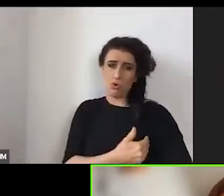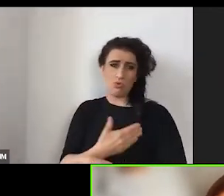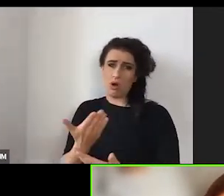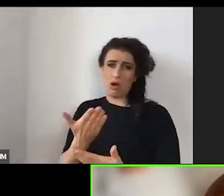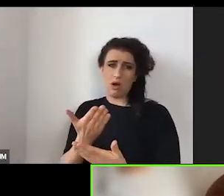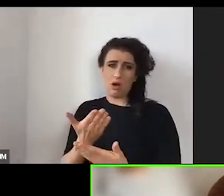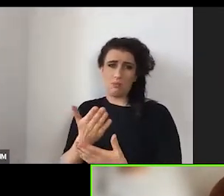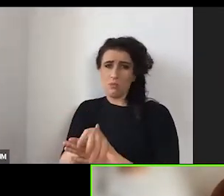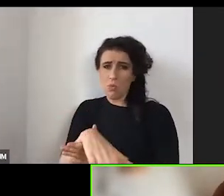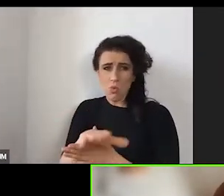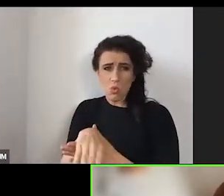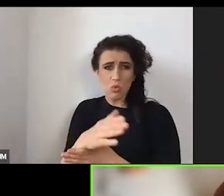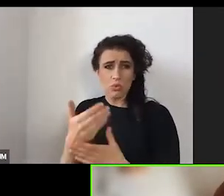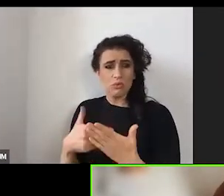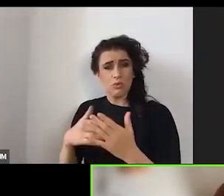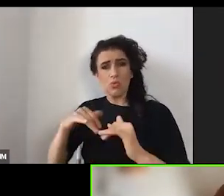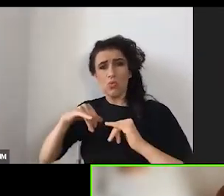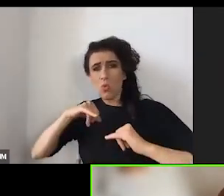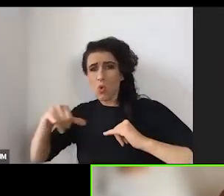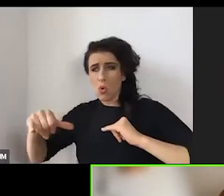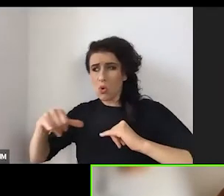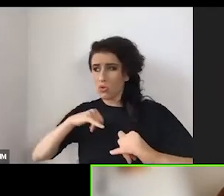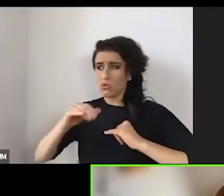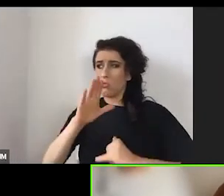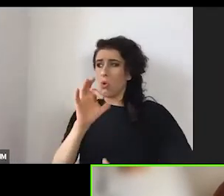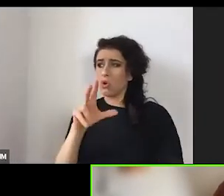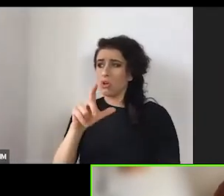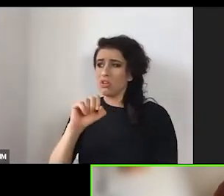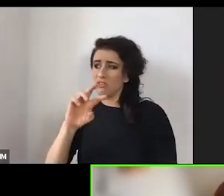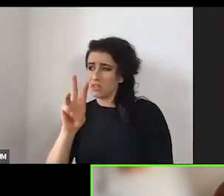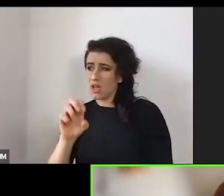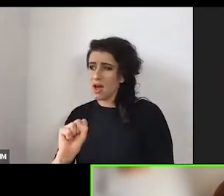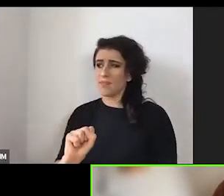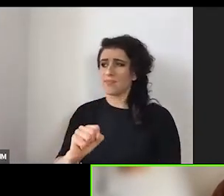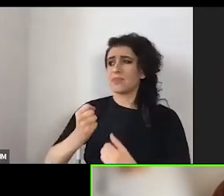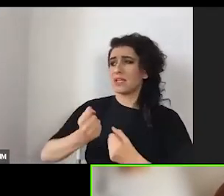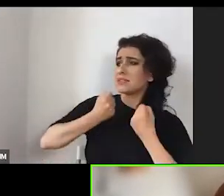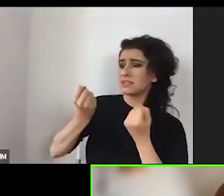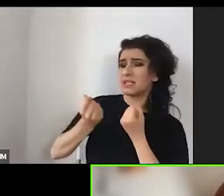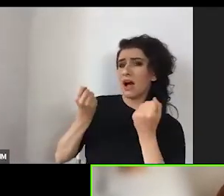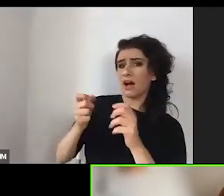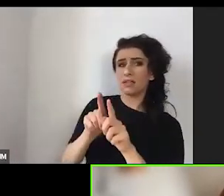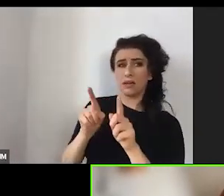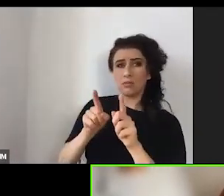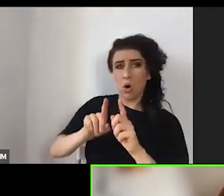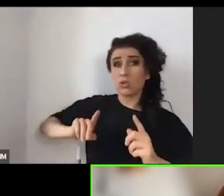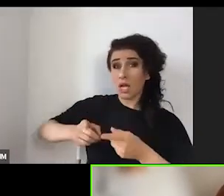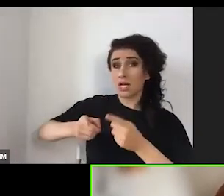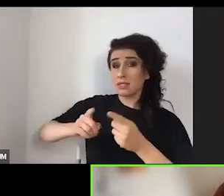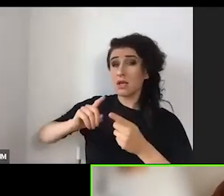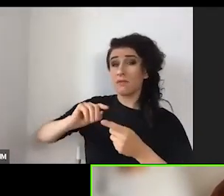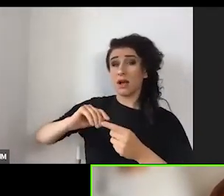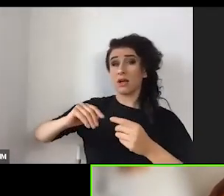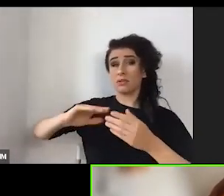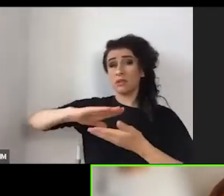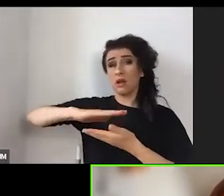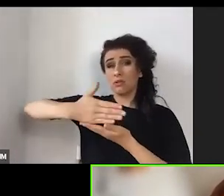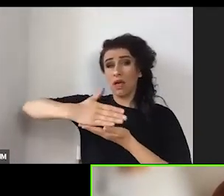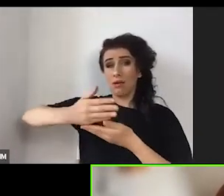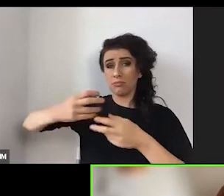to start this virtual schooling, homeschooling, but it's not affordable for every parent to